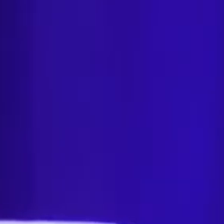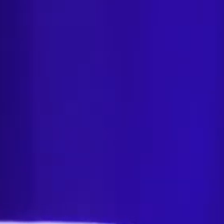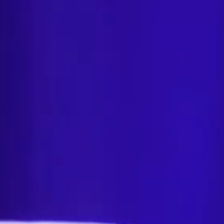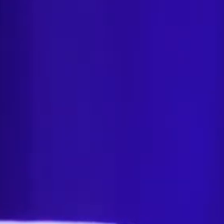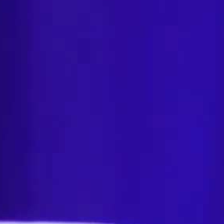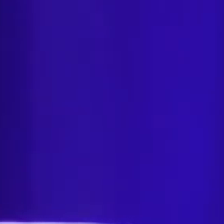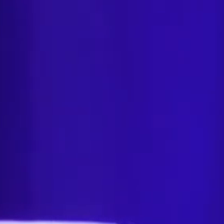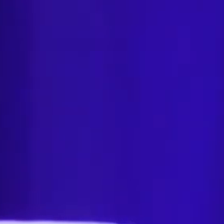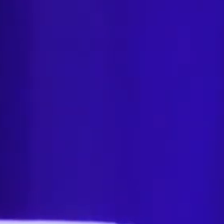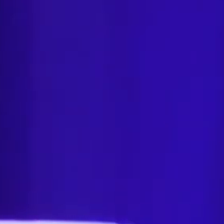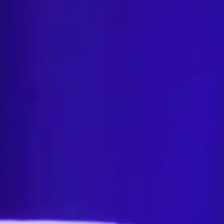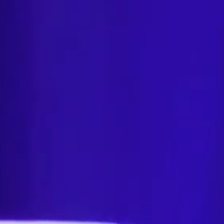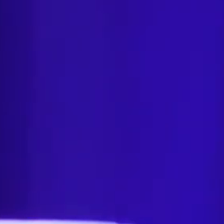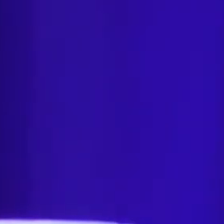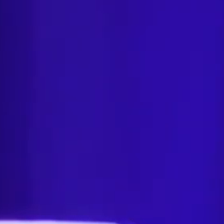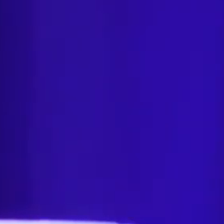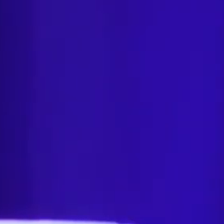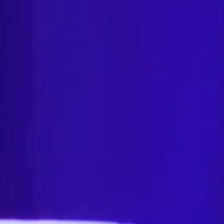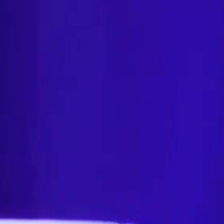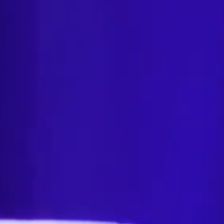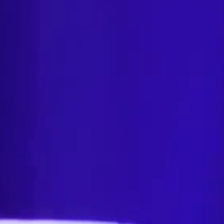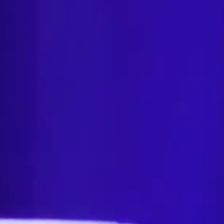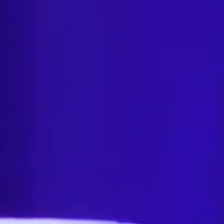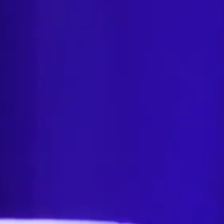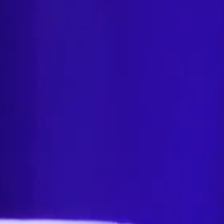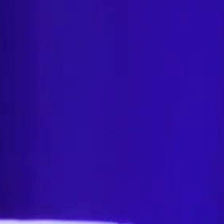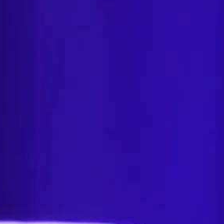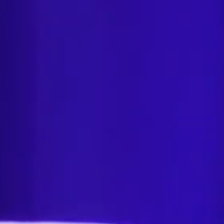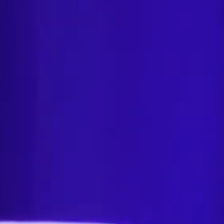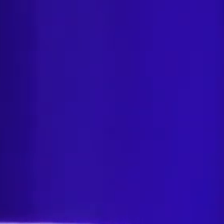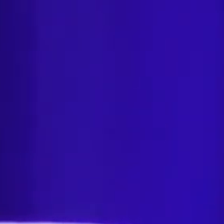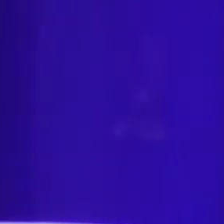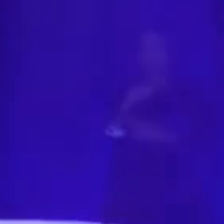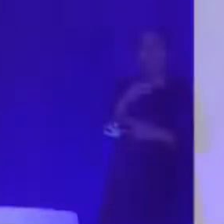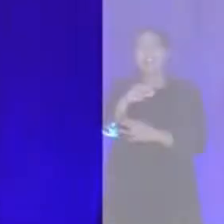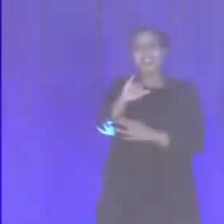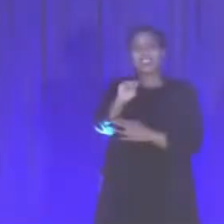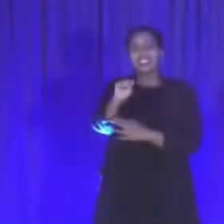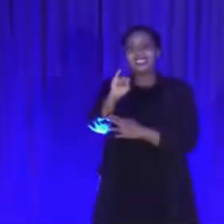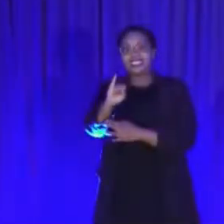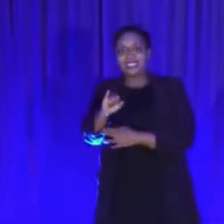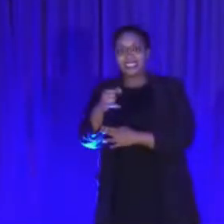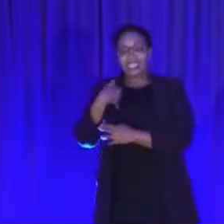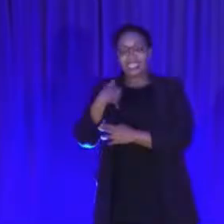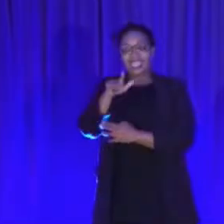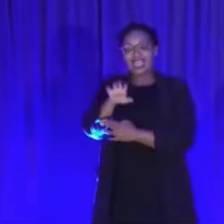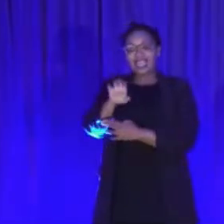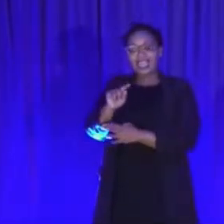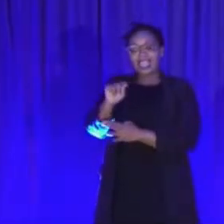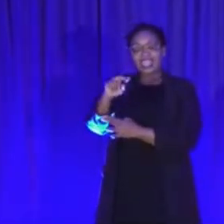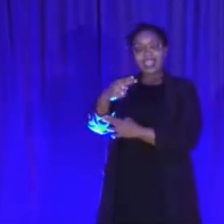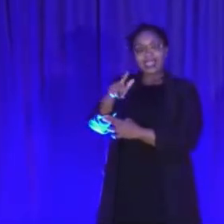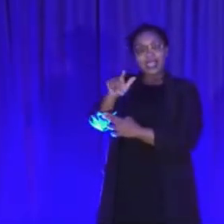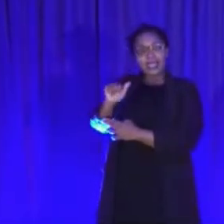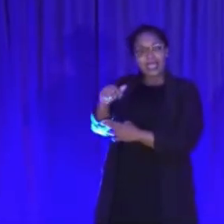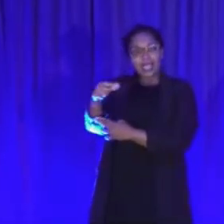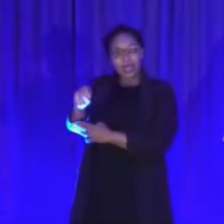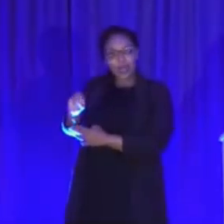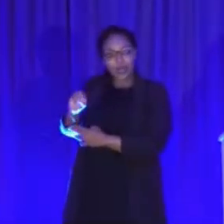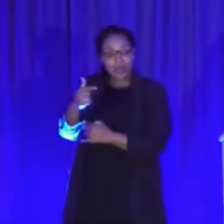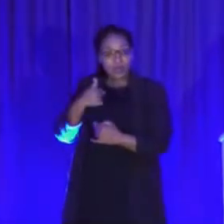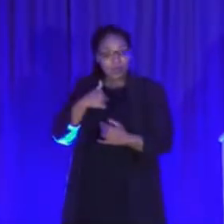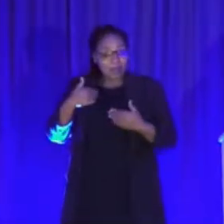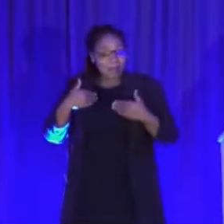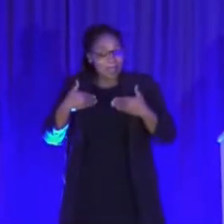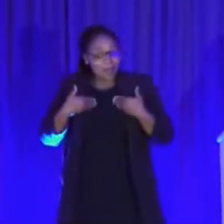good morning. My name is Moagisi Letlago, and I'm pleased to present to you this morning two